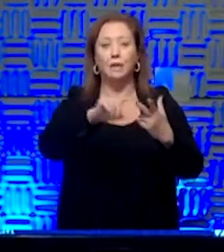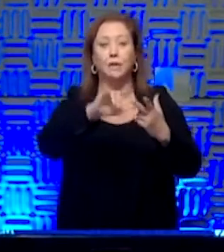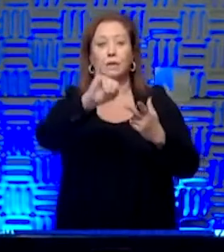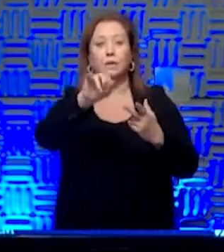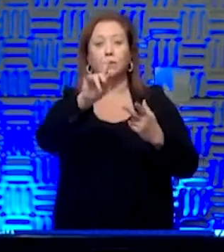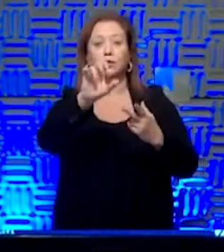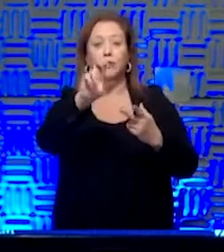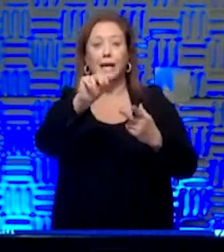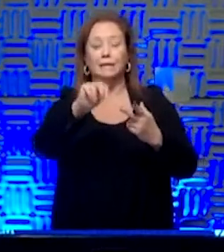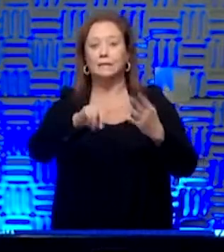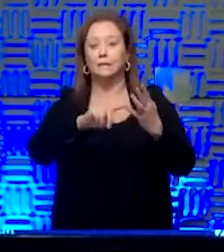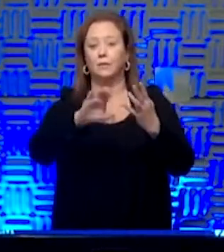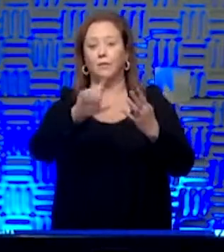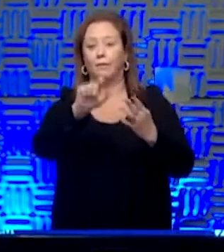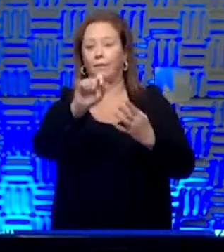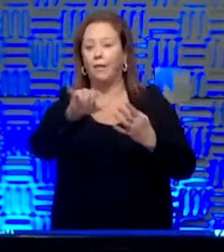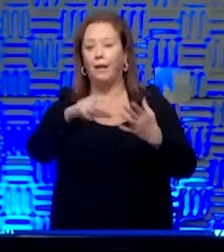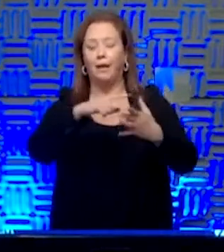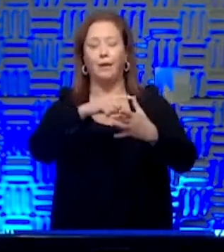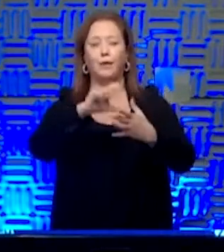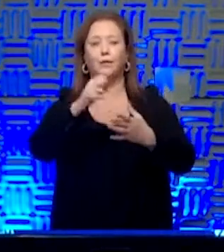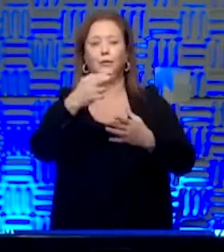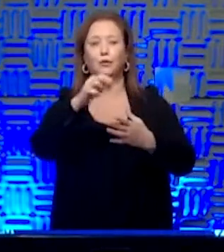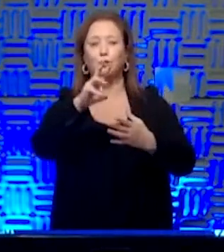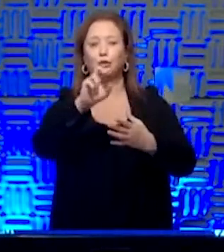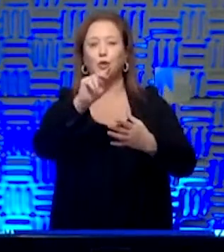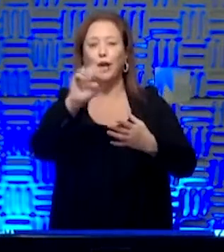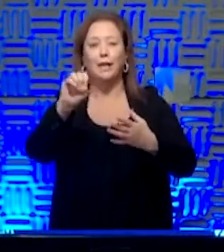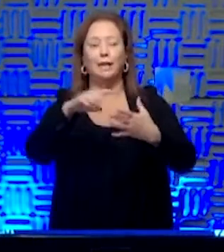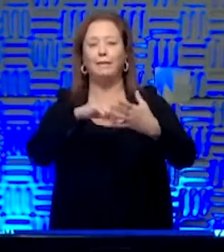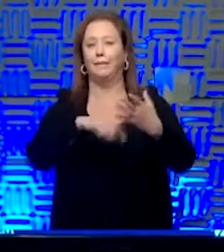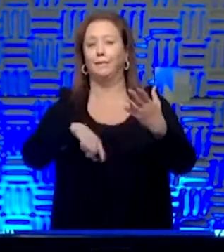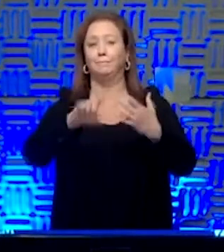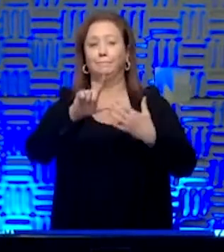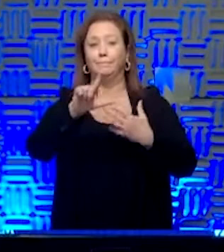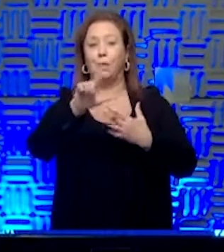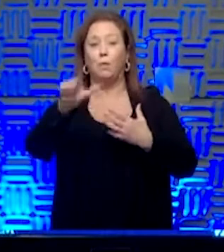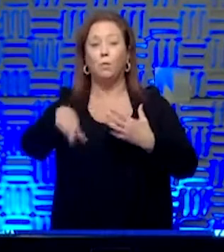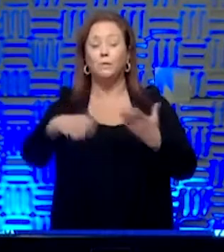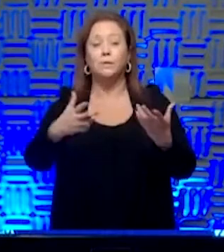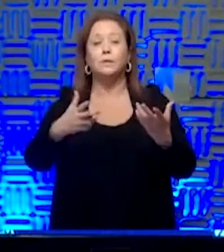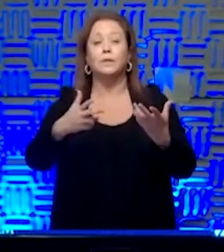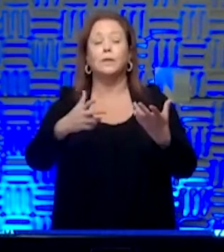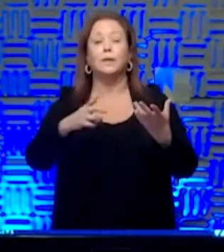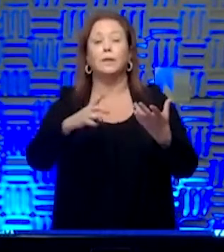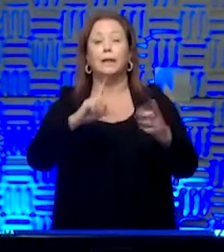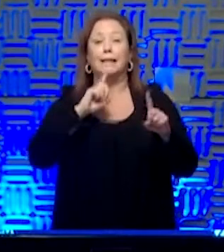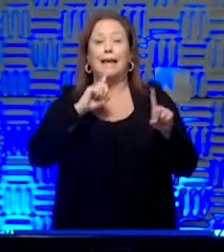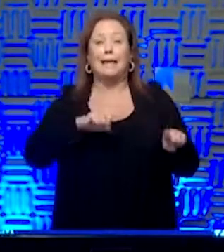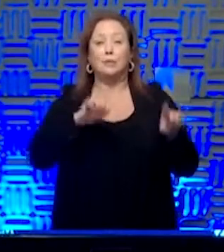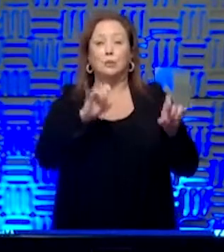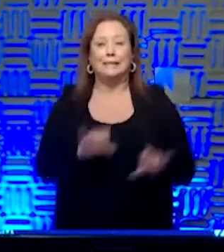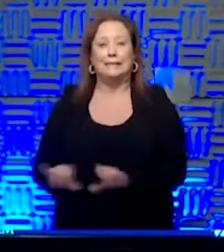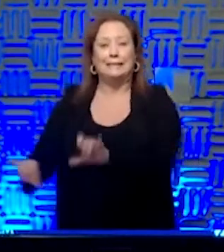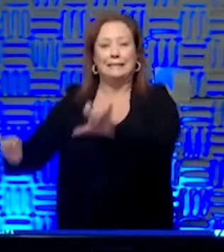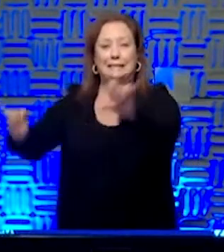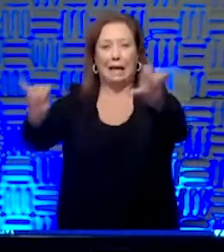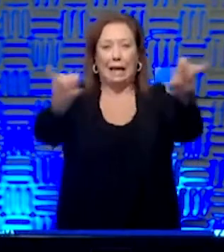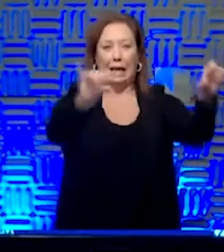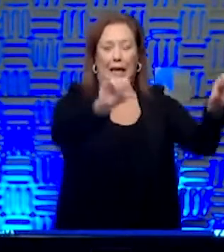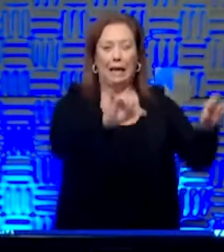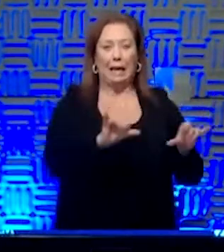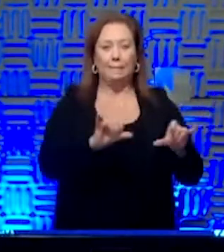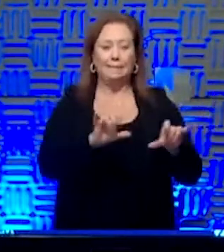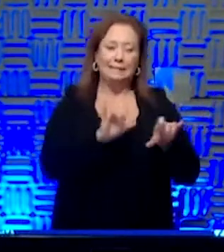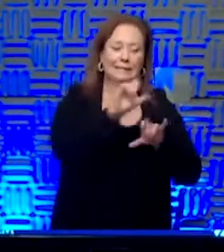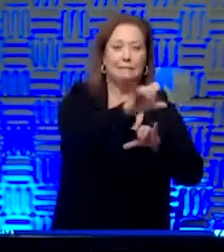Jackson County or Clay or Platte or Shawnee or Douglas or wherever it is, the answers still have to be the same.